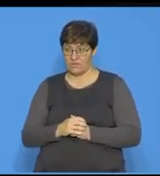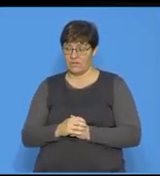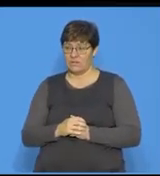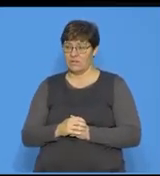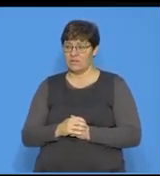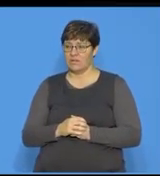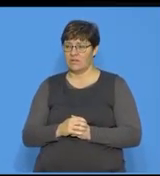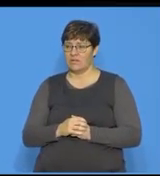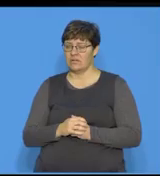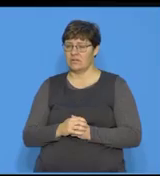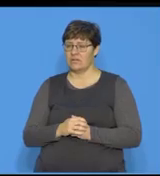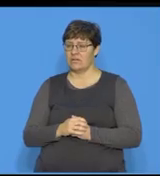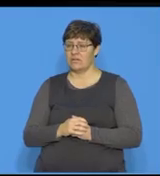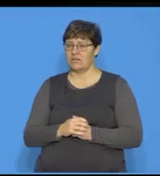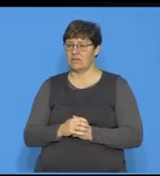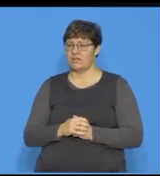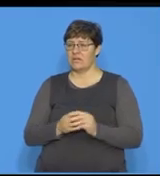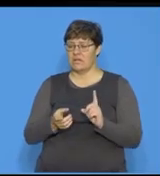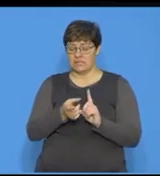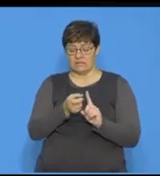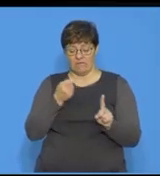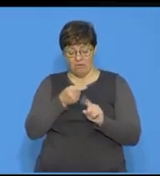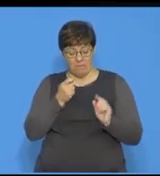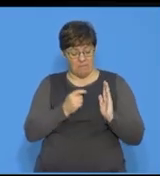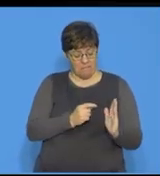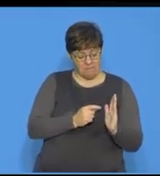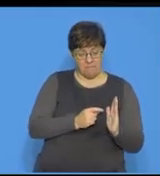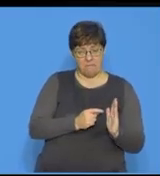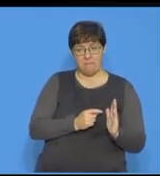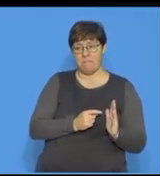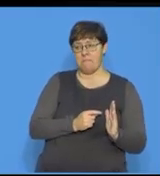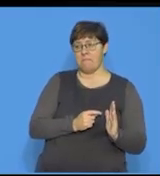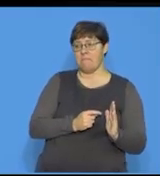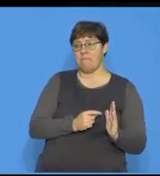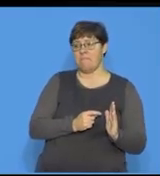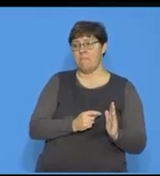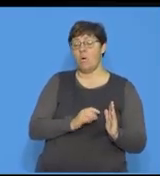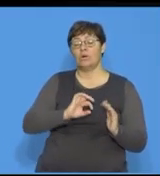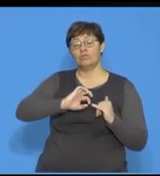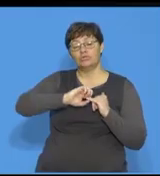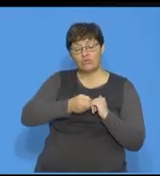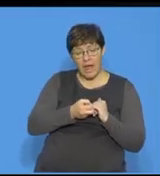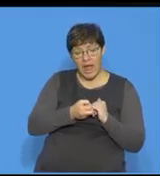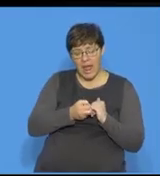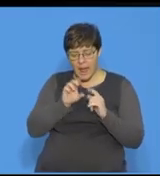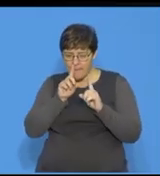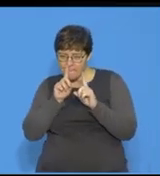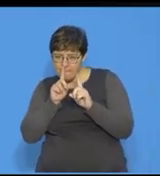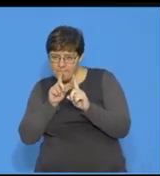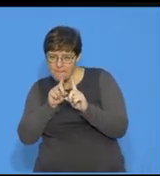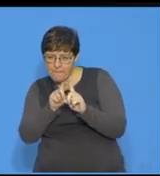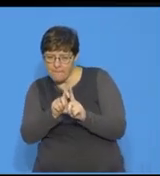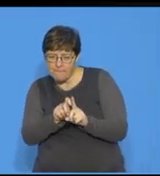13,628,434. We're starting down here, and we're going to try and trace how